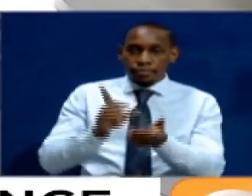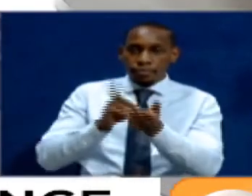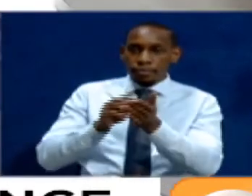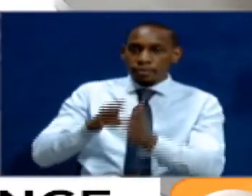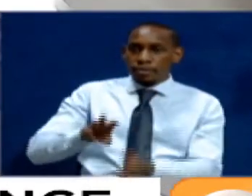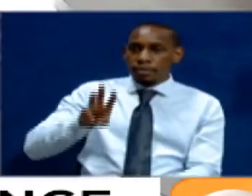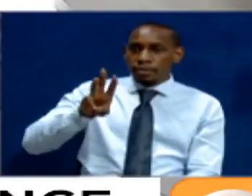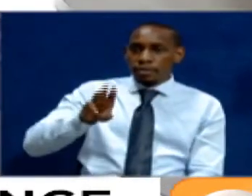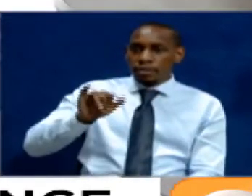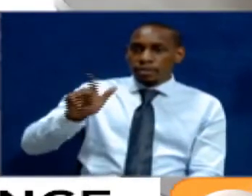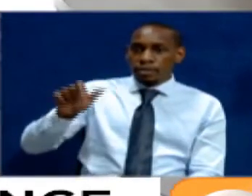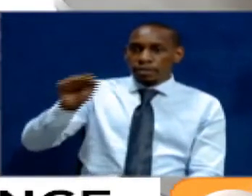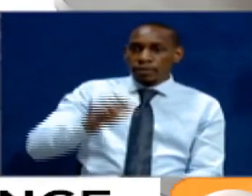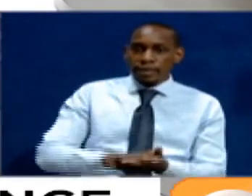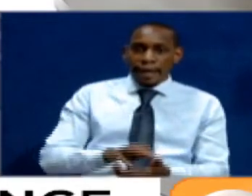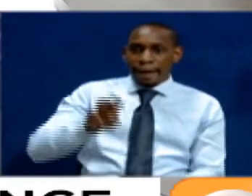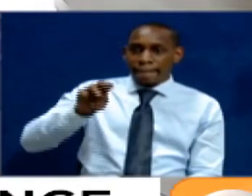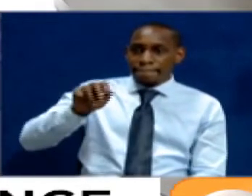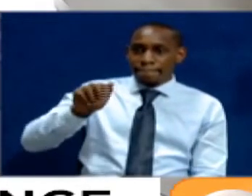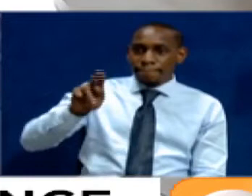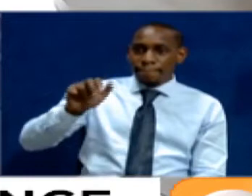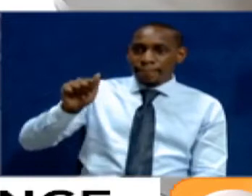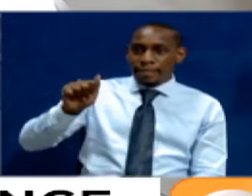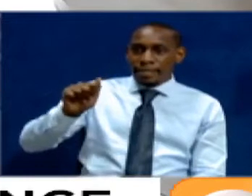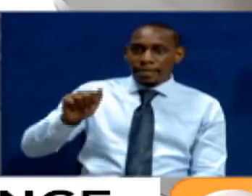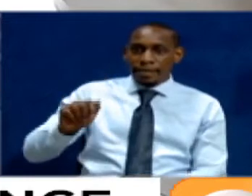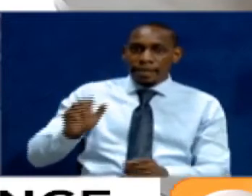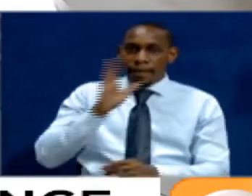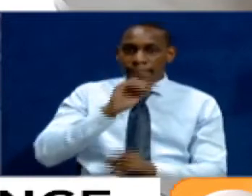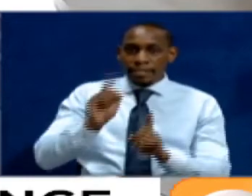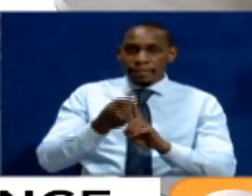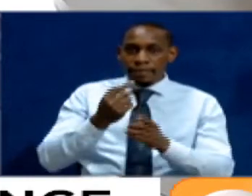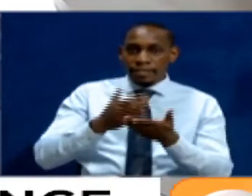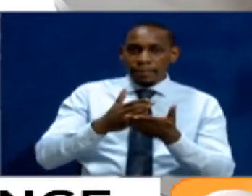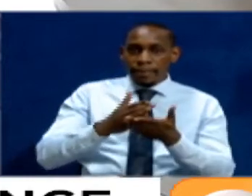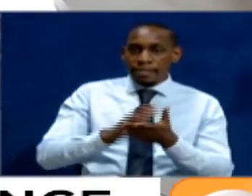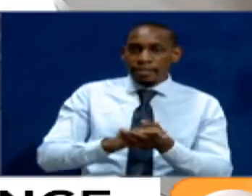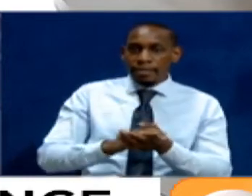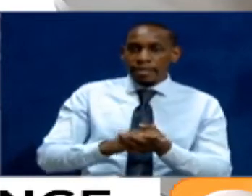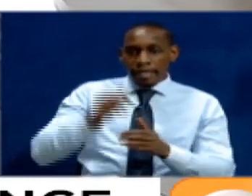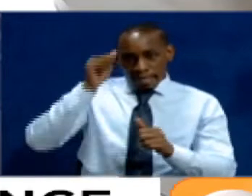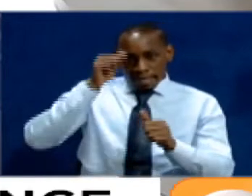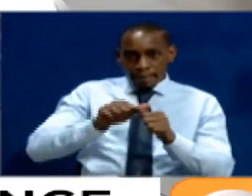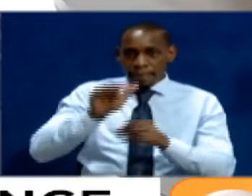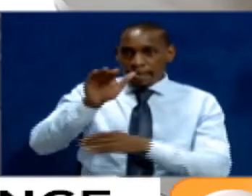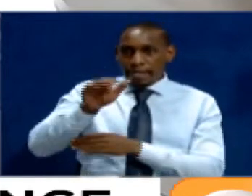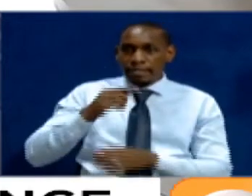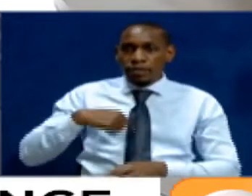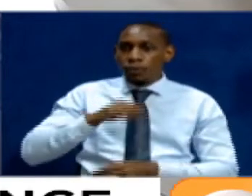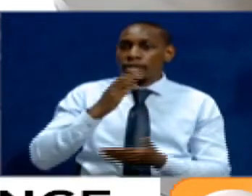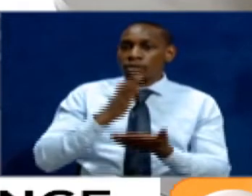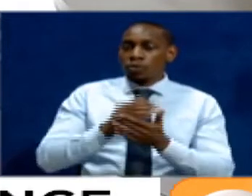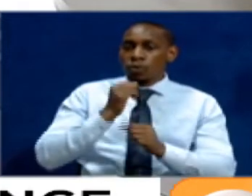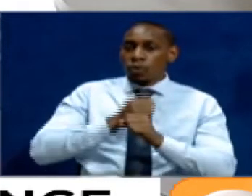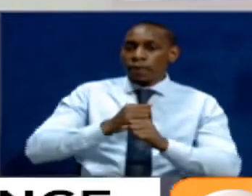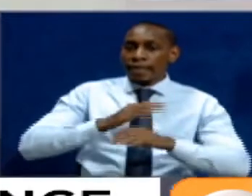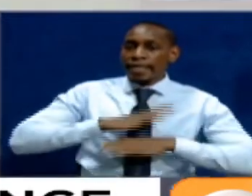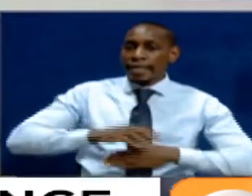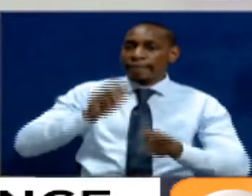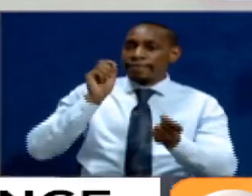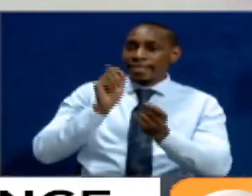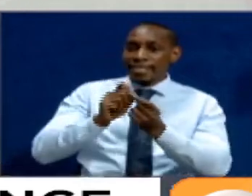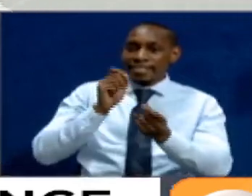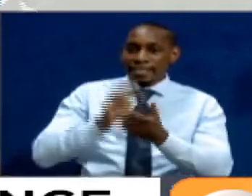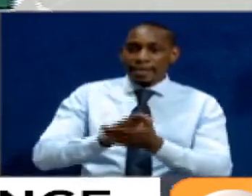just reinforce this point. Maina Kageni, he must have missed the first part of this show, so let's remind him. He's asking, are we really doing enough